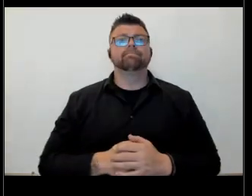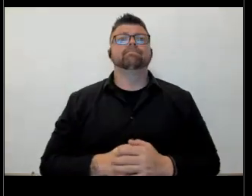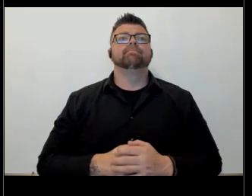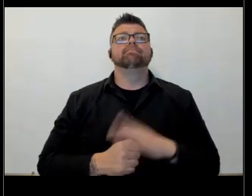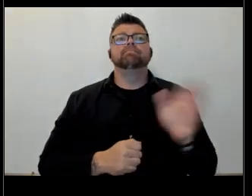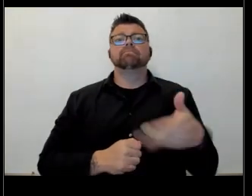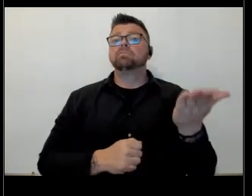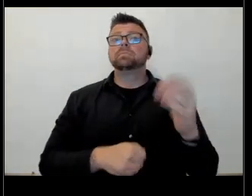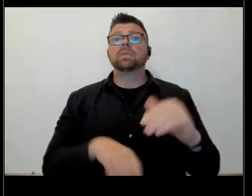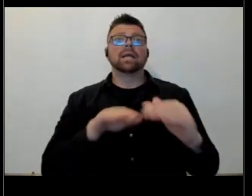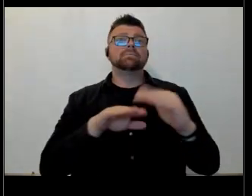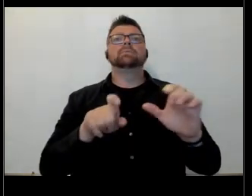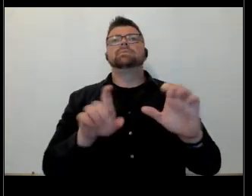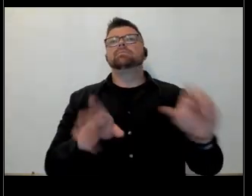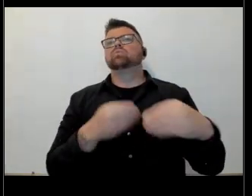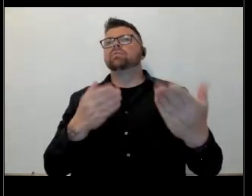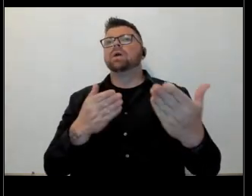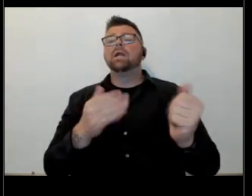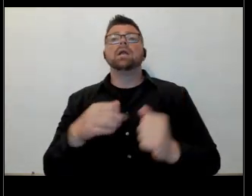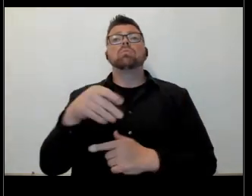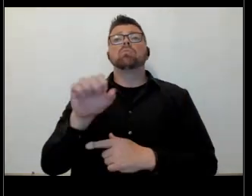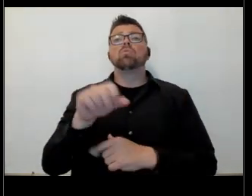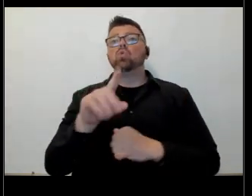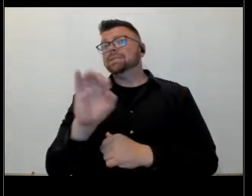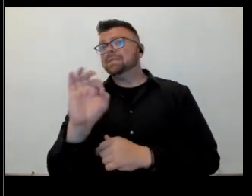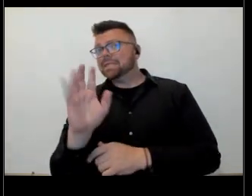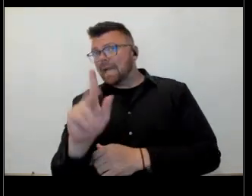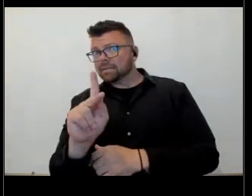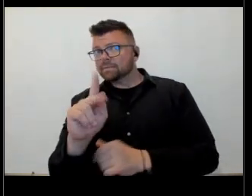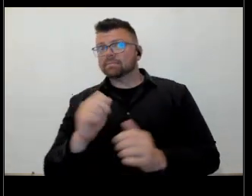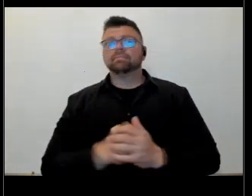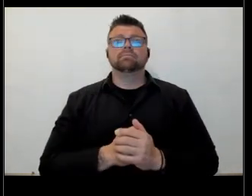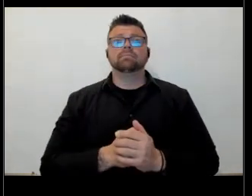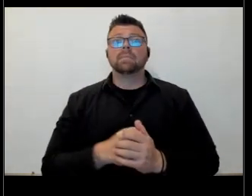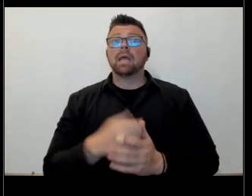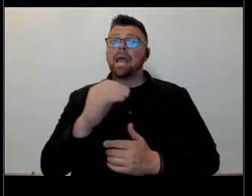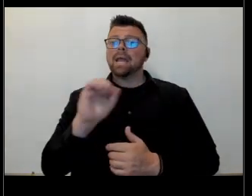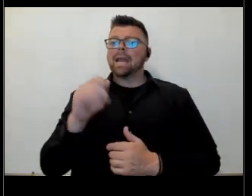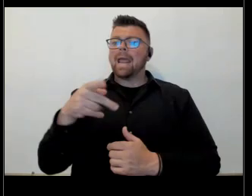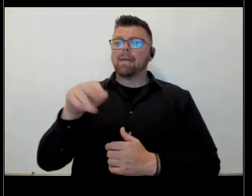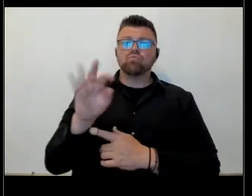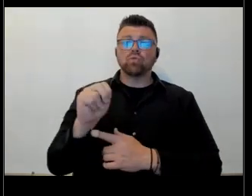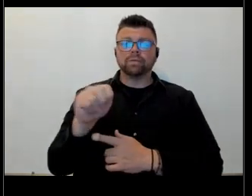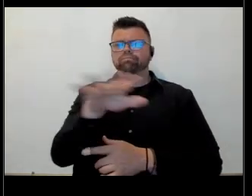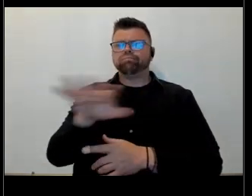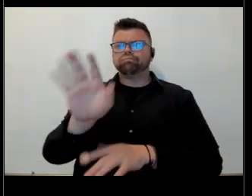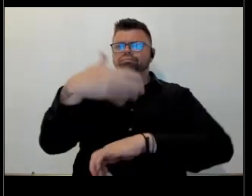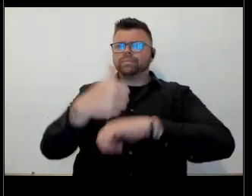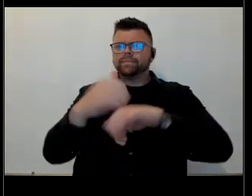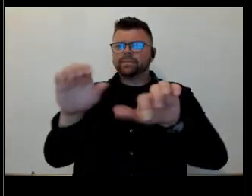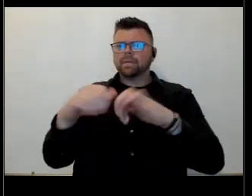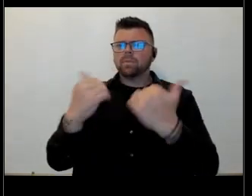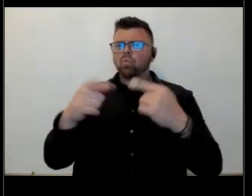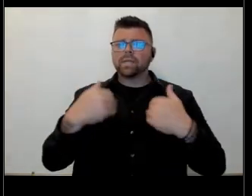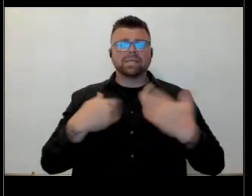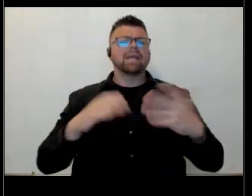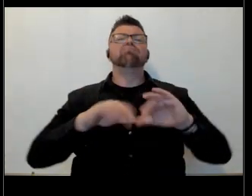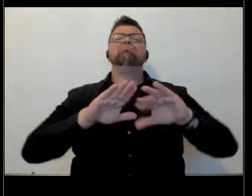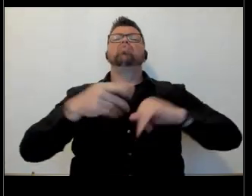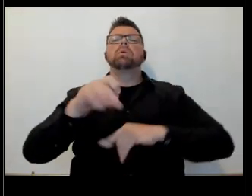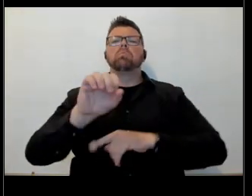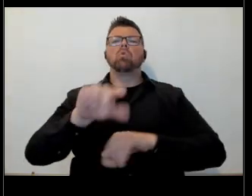Access must be provided to the pool deck and apron area when there is a swimming pool.